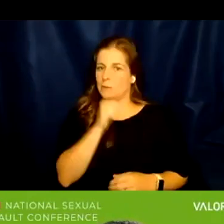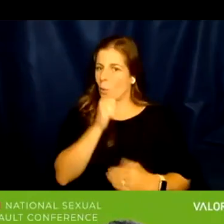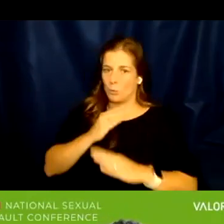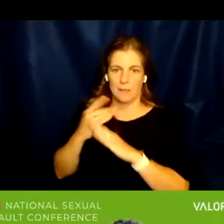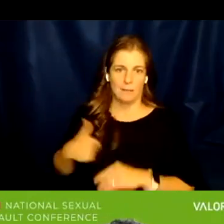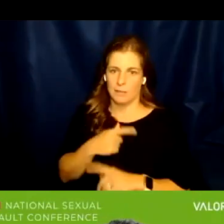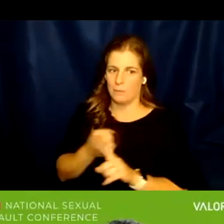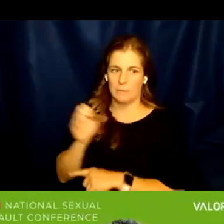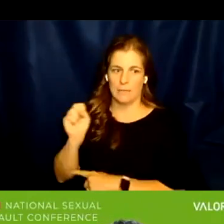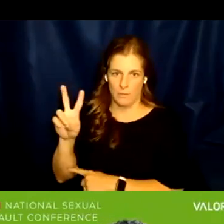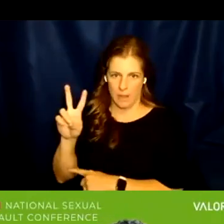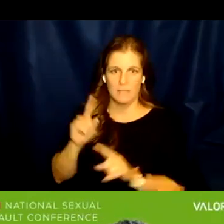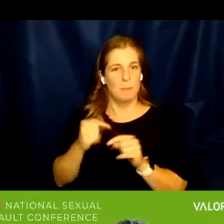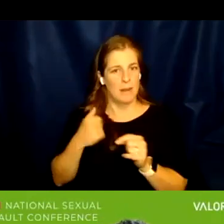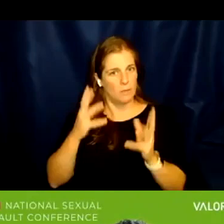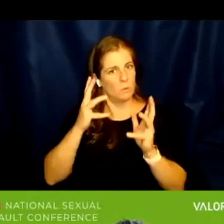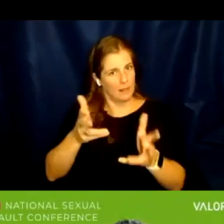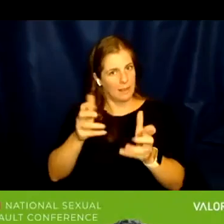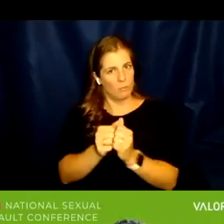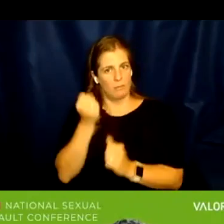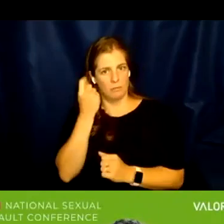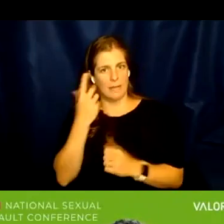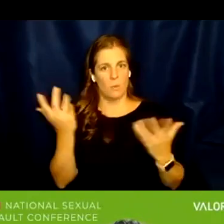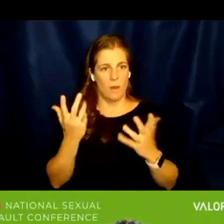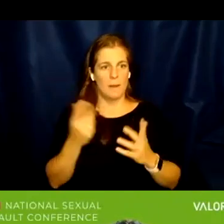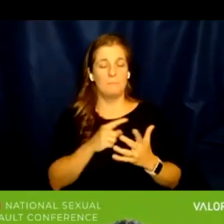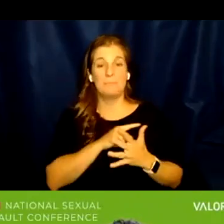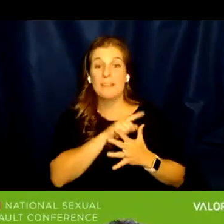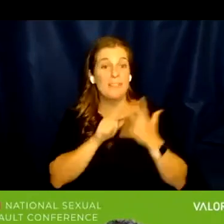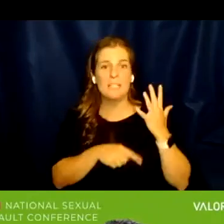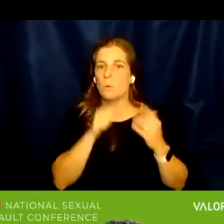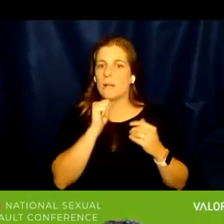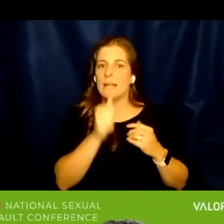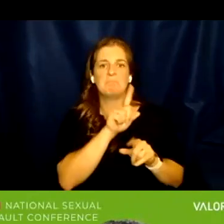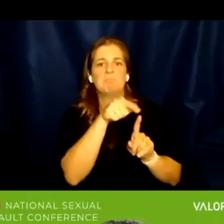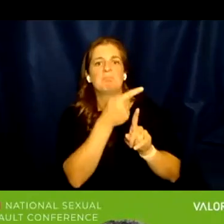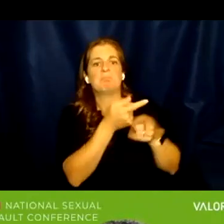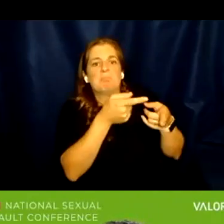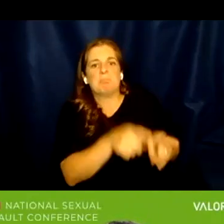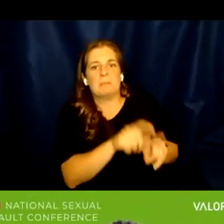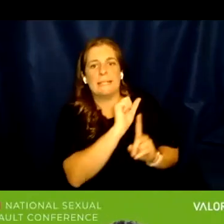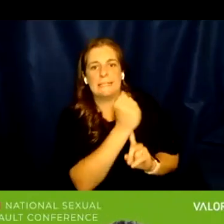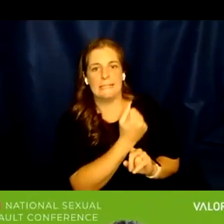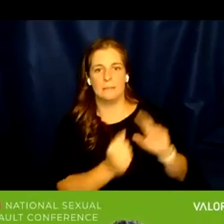want to leave you with the understanding that these were not isolated incidents, that these are